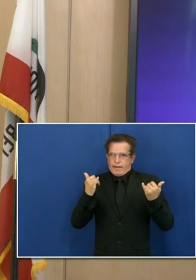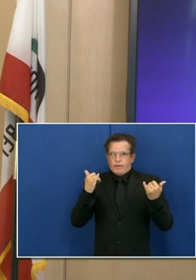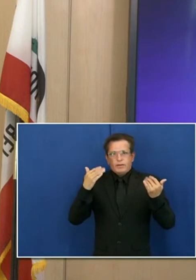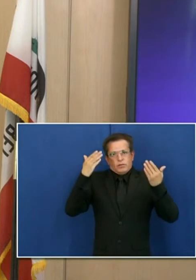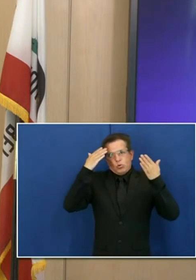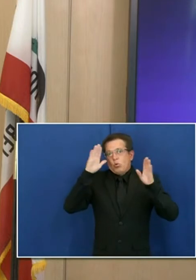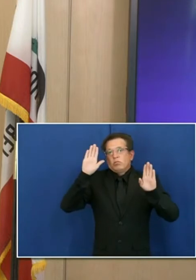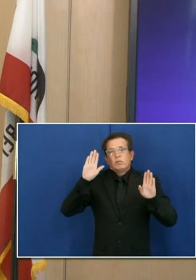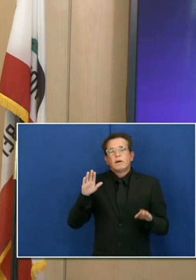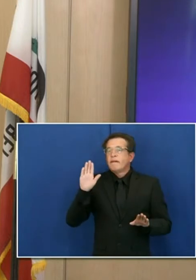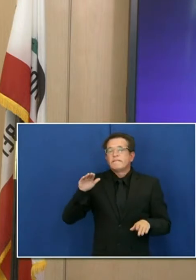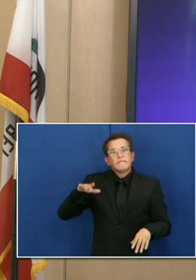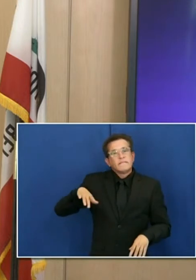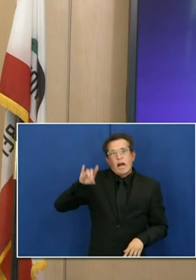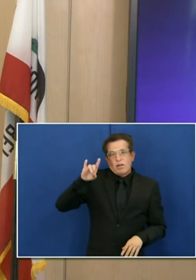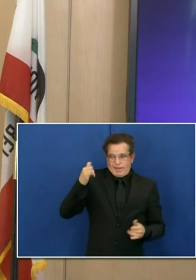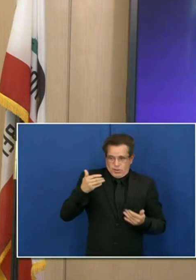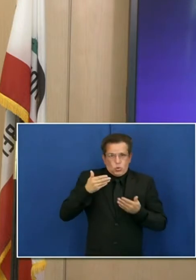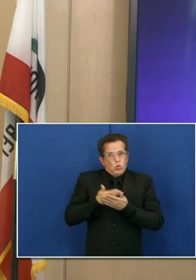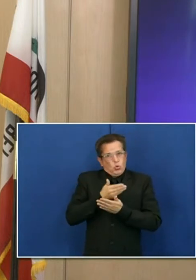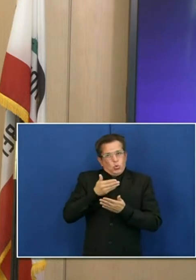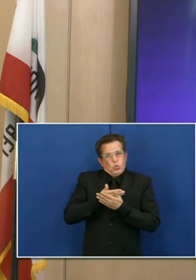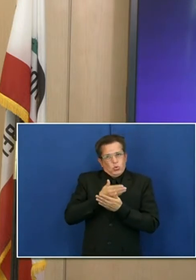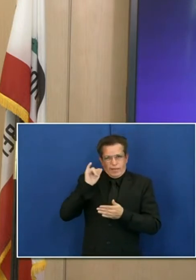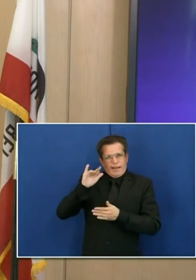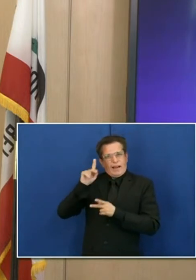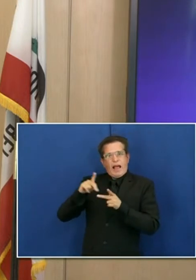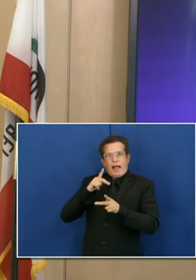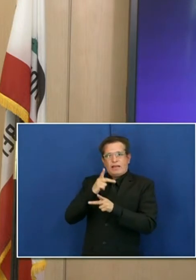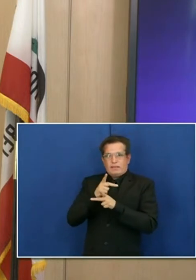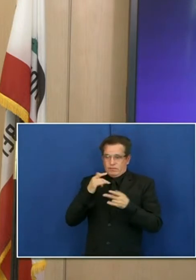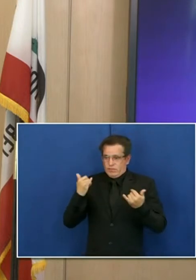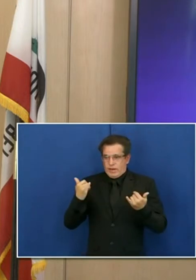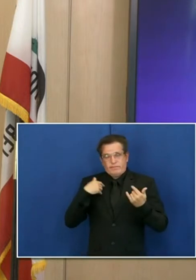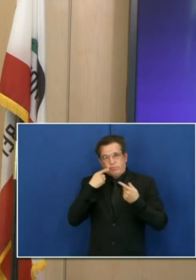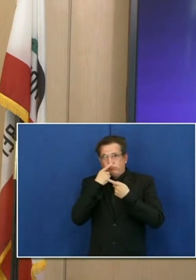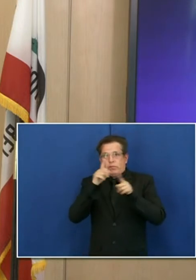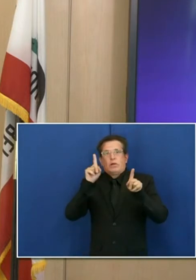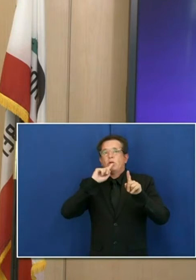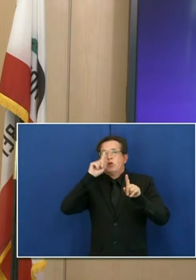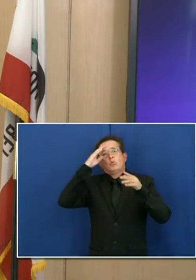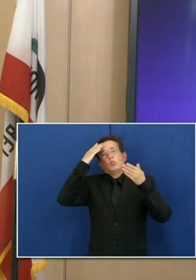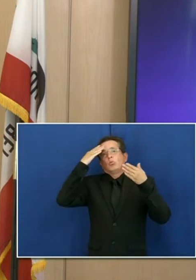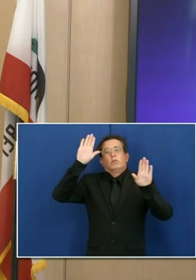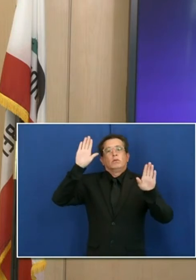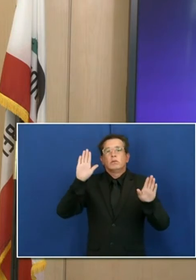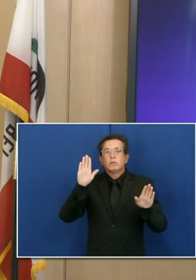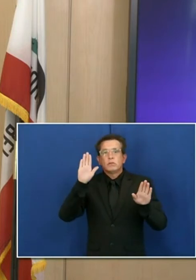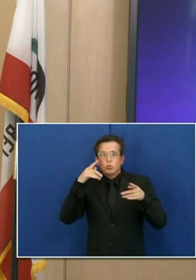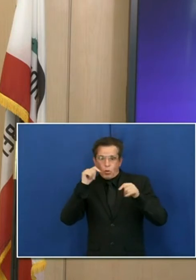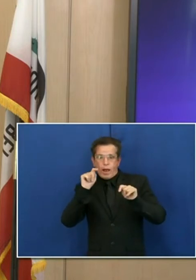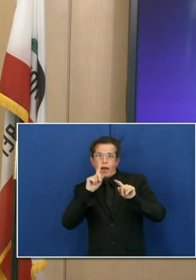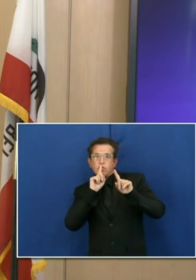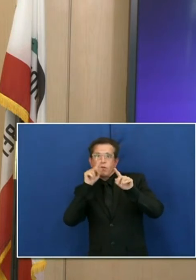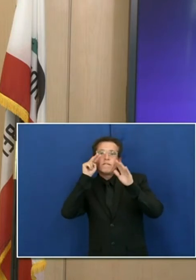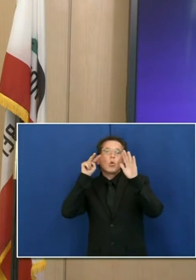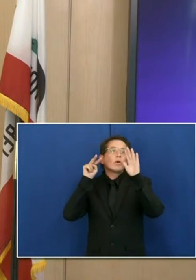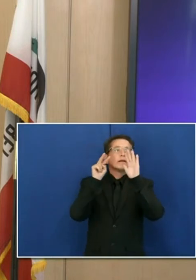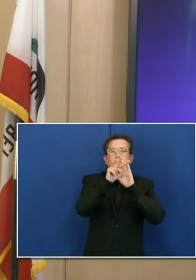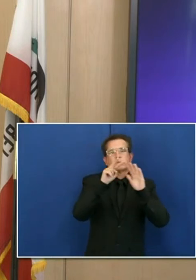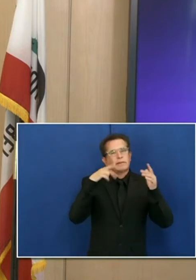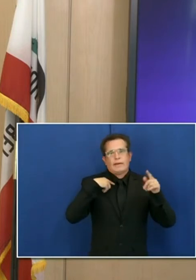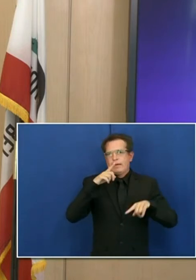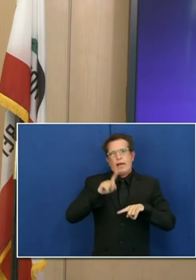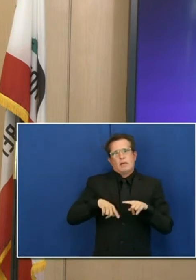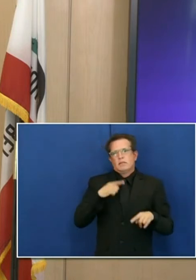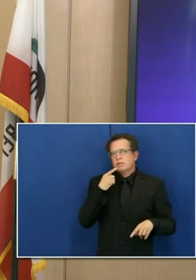yet. So this is unfortunately one of these times where we need to say that we just don't know. And speculation is not something I like to do. So I